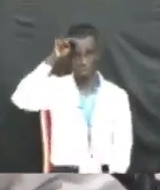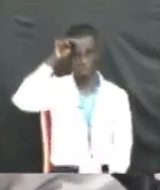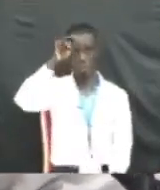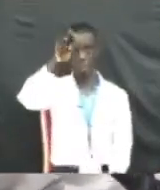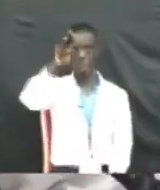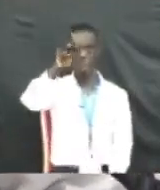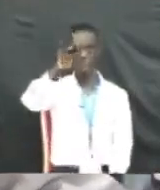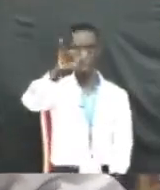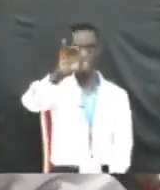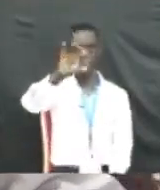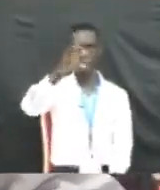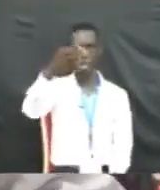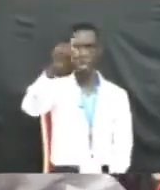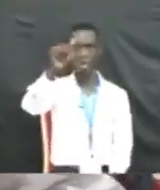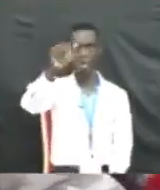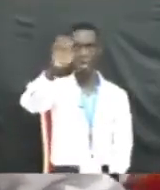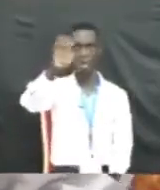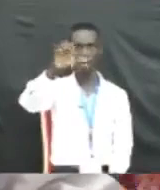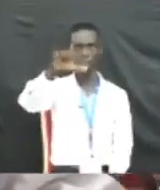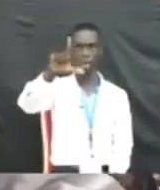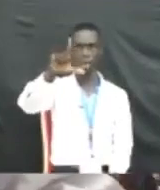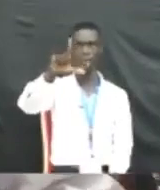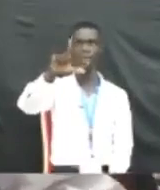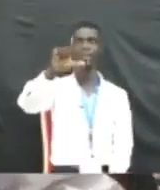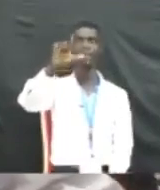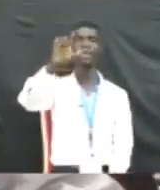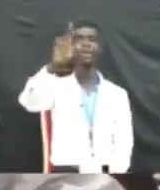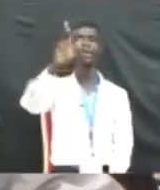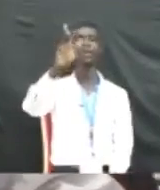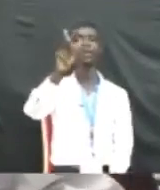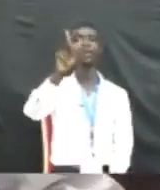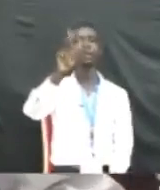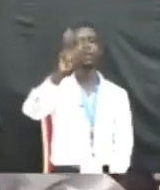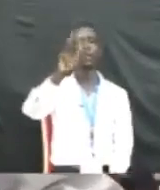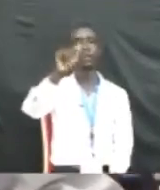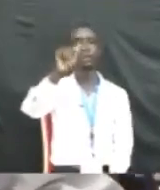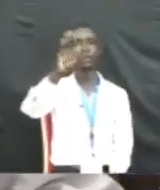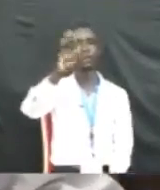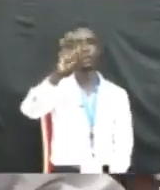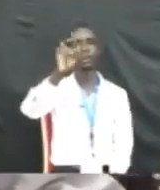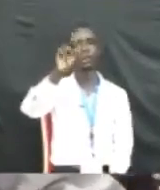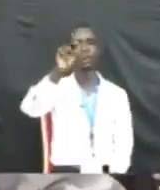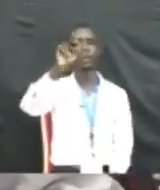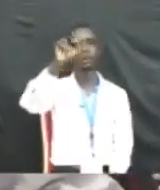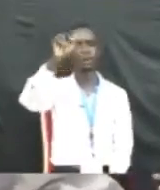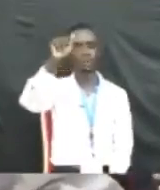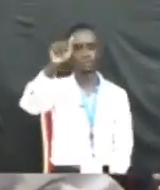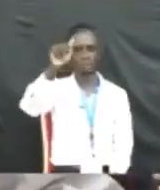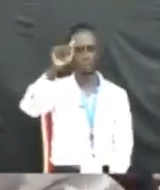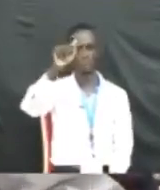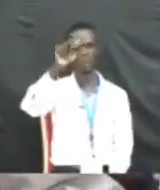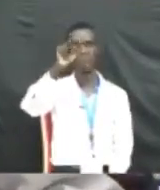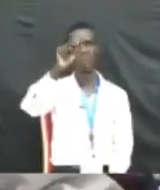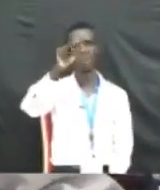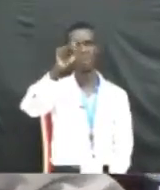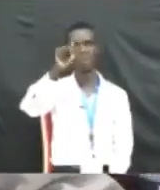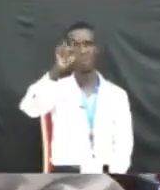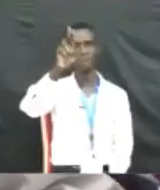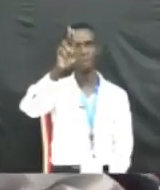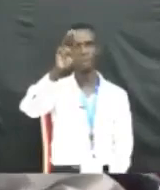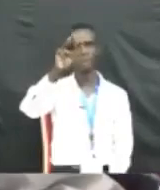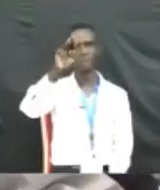Hallelujah. To God be the glory. He has preserved his life. Hallelujah.